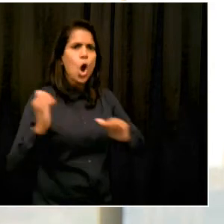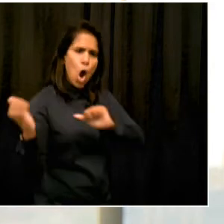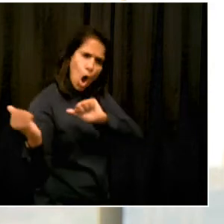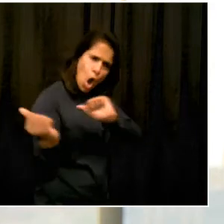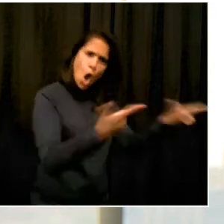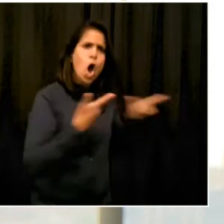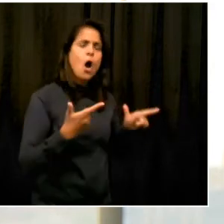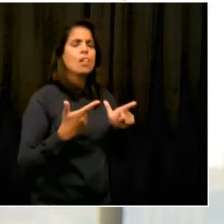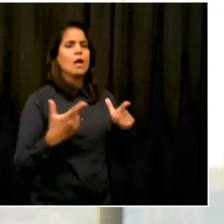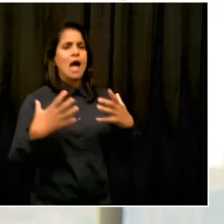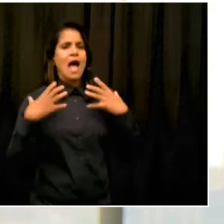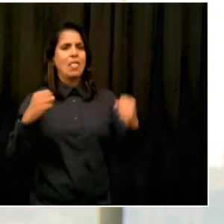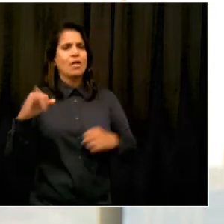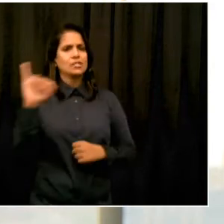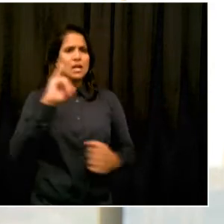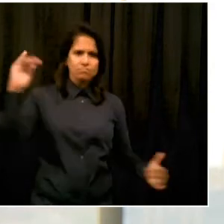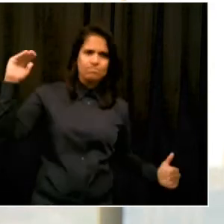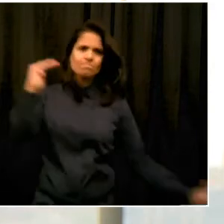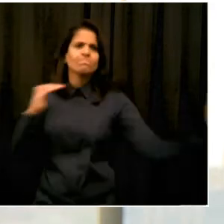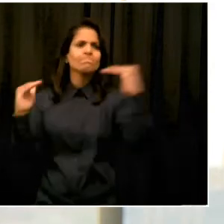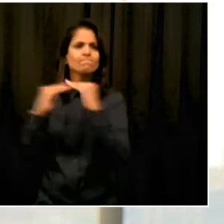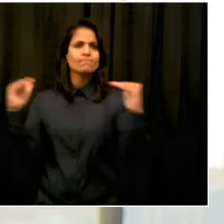to truly provide health care for all.